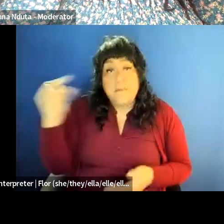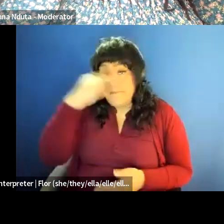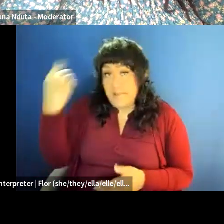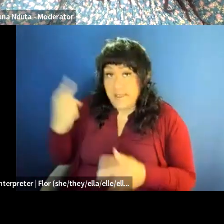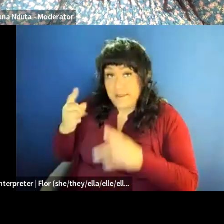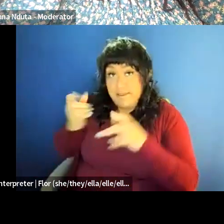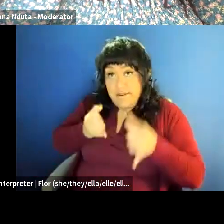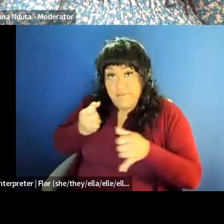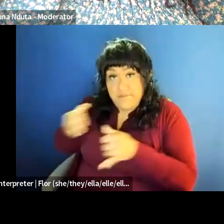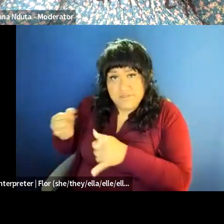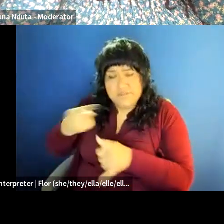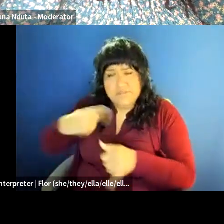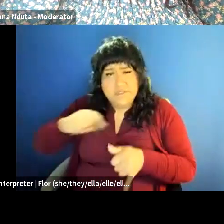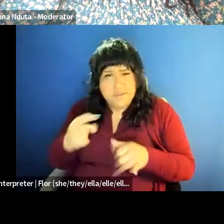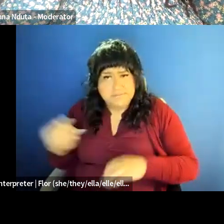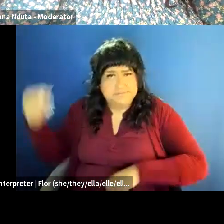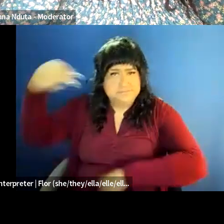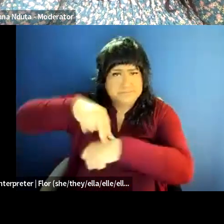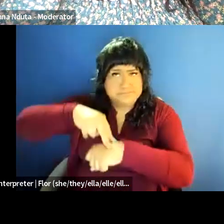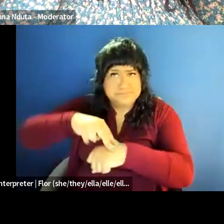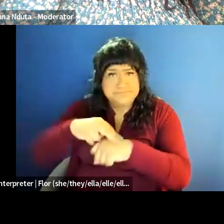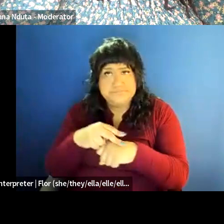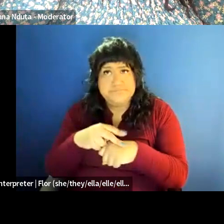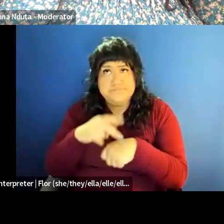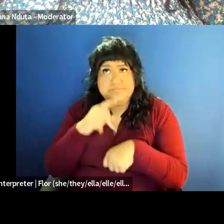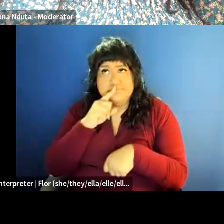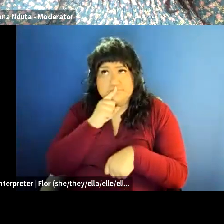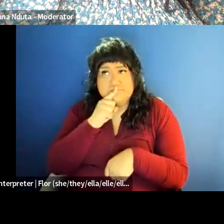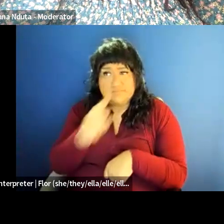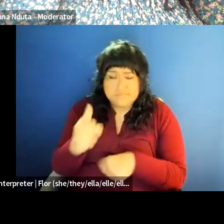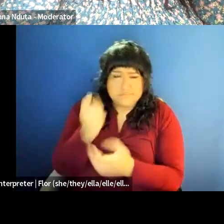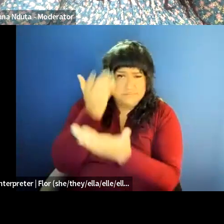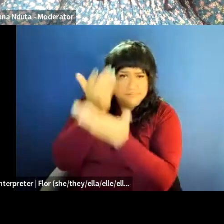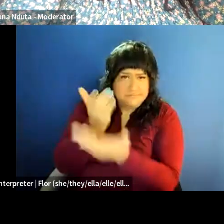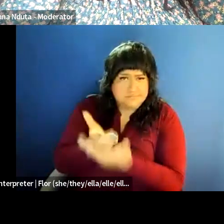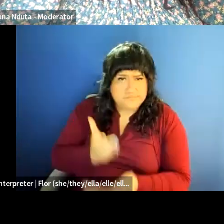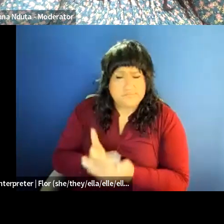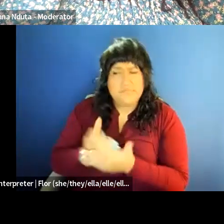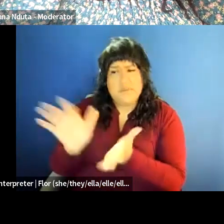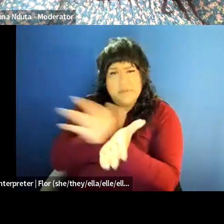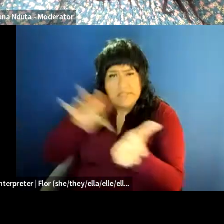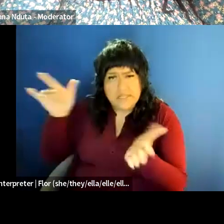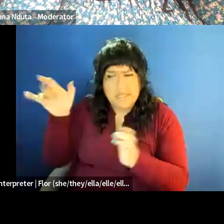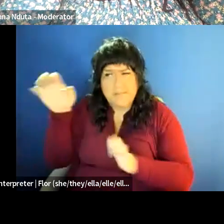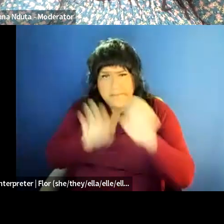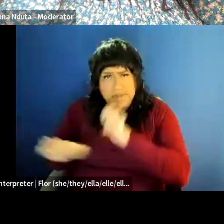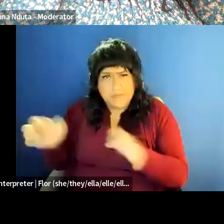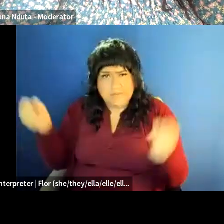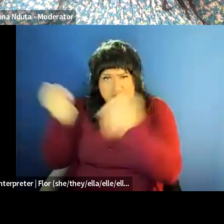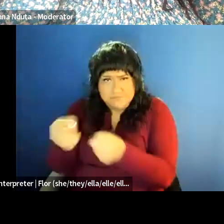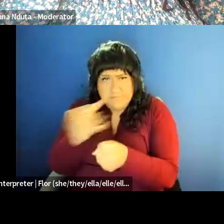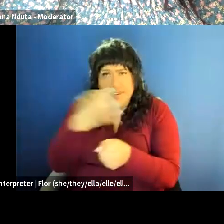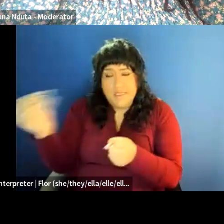individuals to justify exploitation, experimentation, and mislabeled behavior, such as escaping